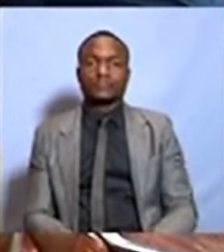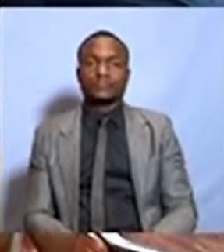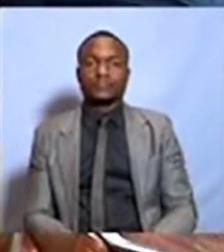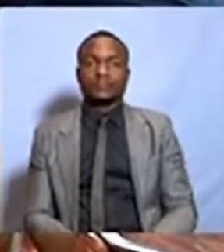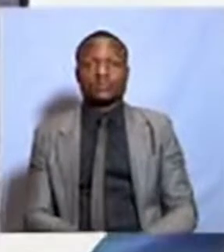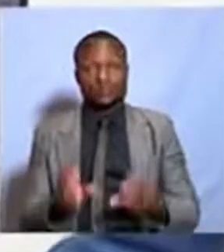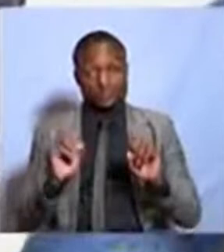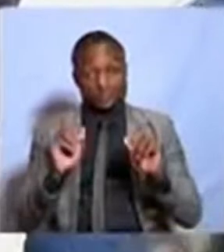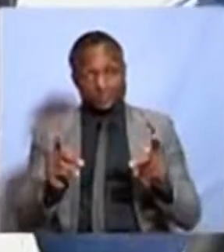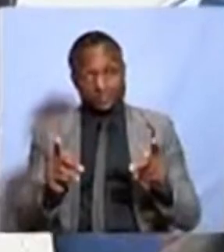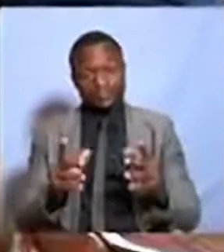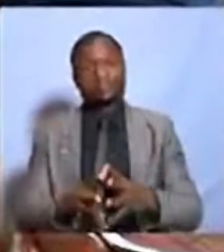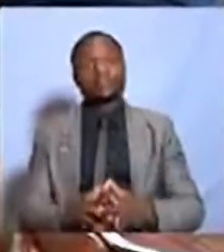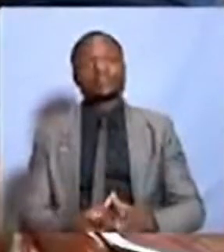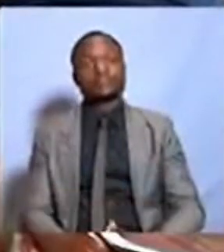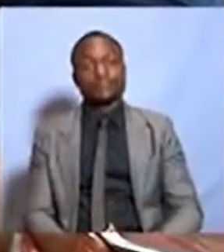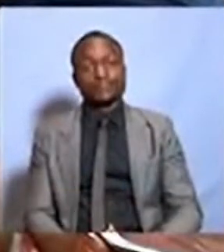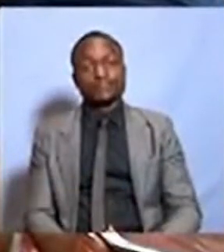Okay.